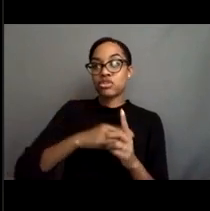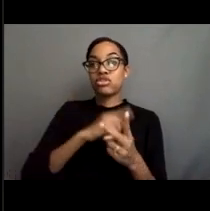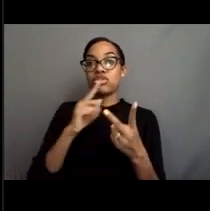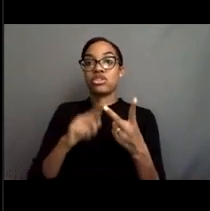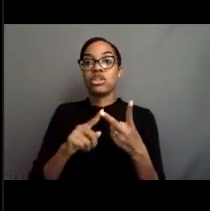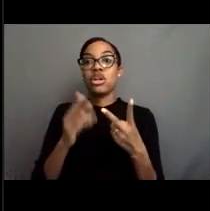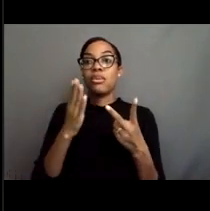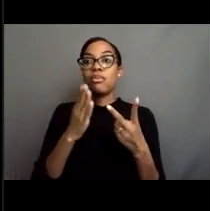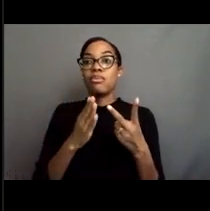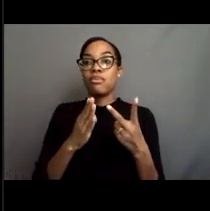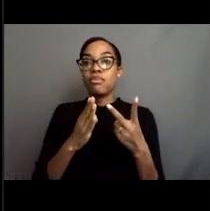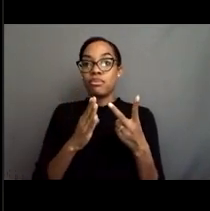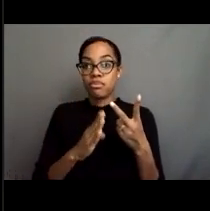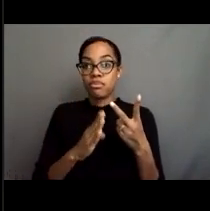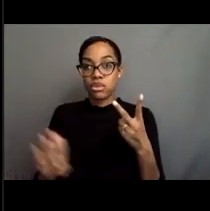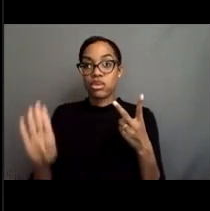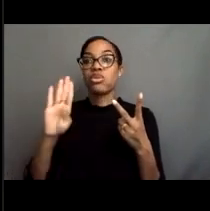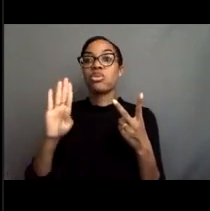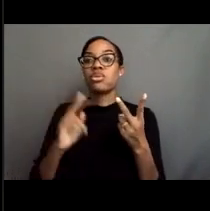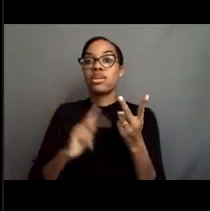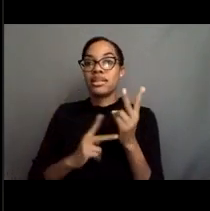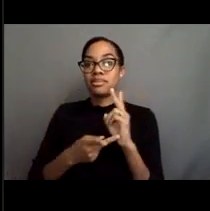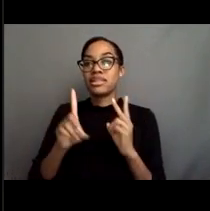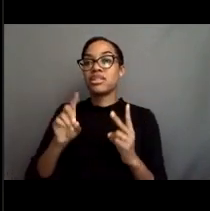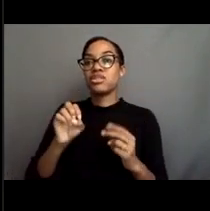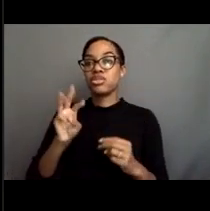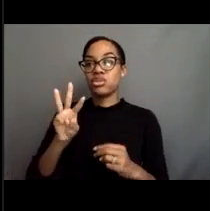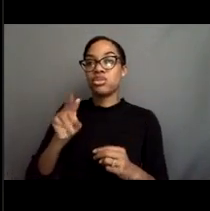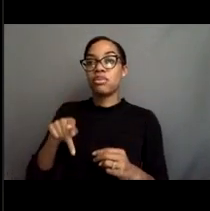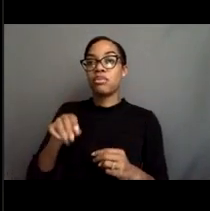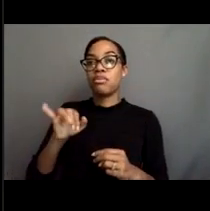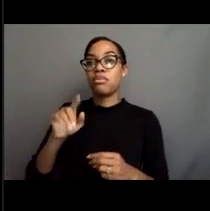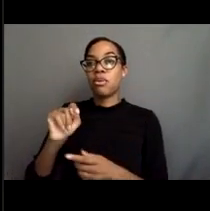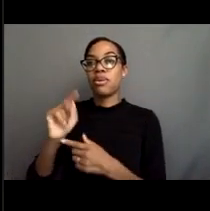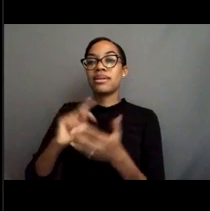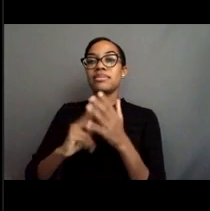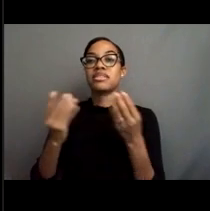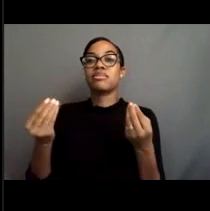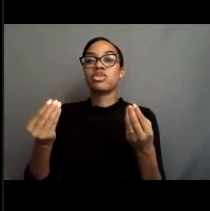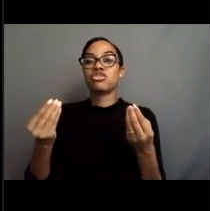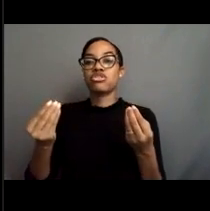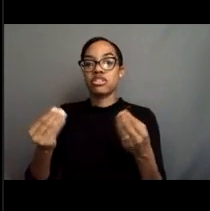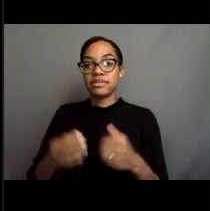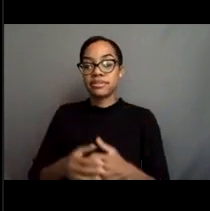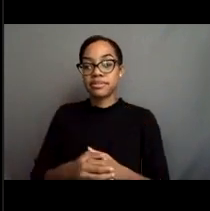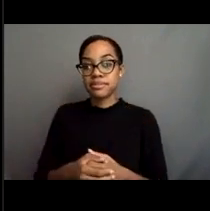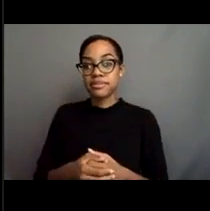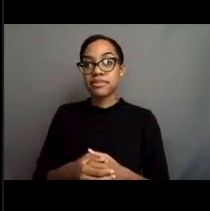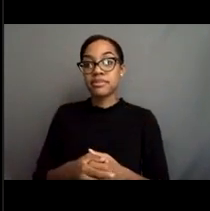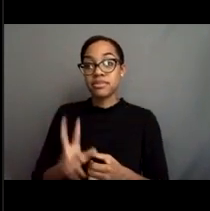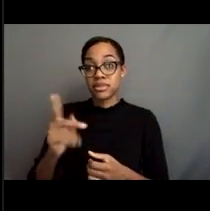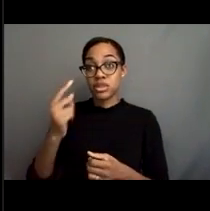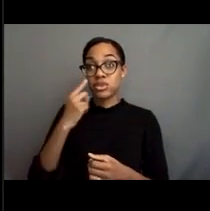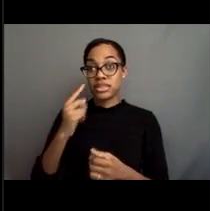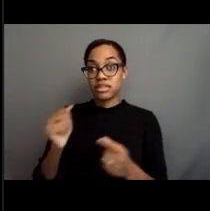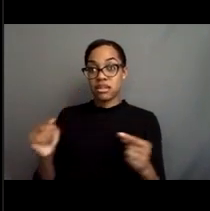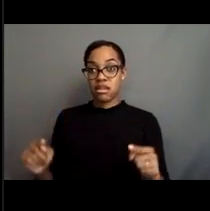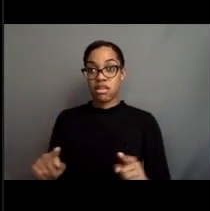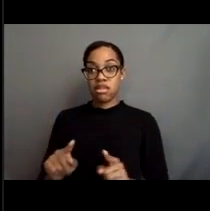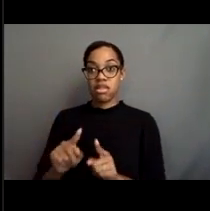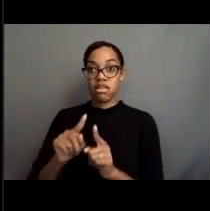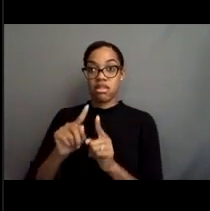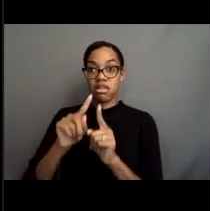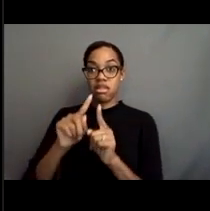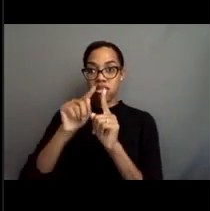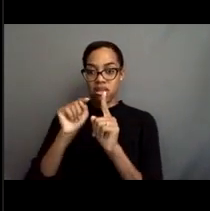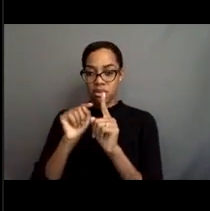it's measuring the dew point. Now what's really neat is when we see the red and blue lines getting close together, like right here, that means the